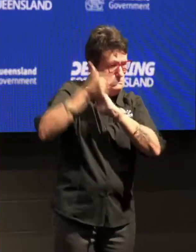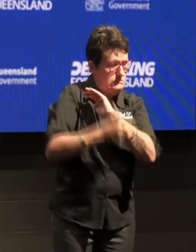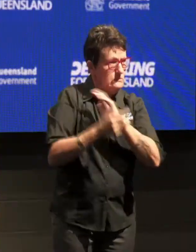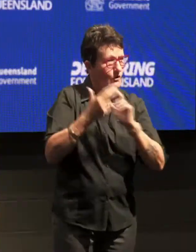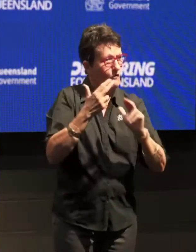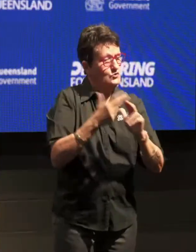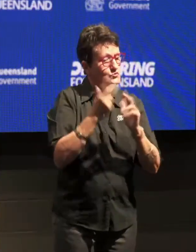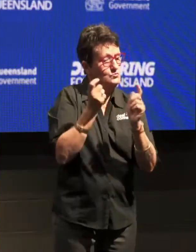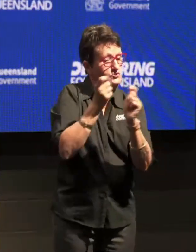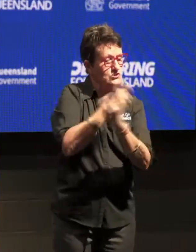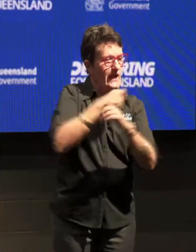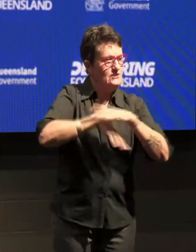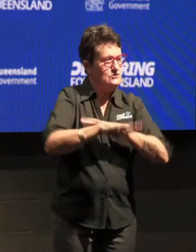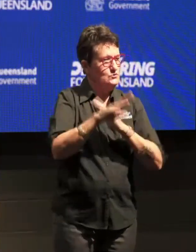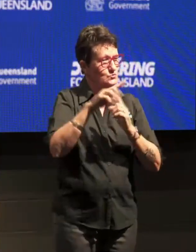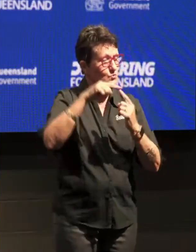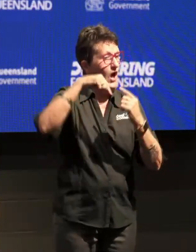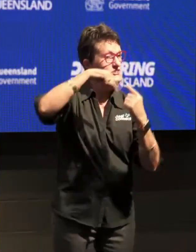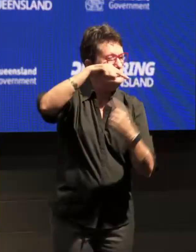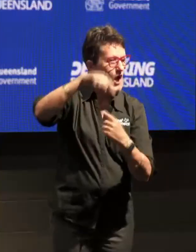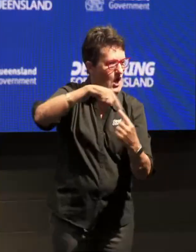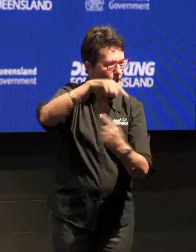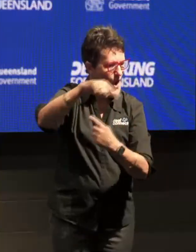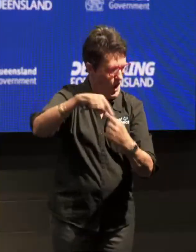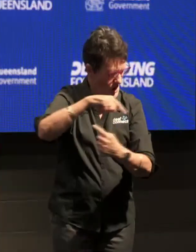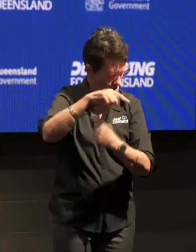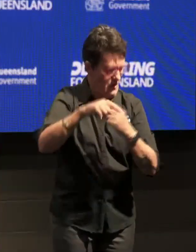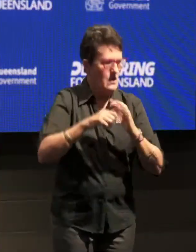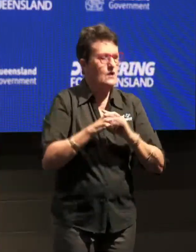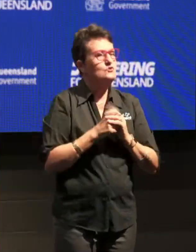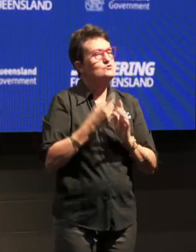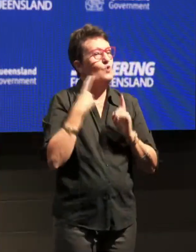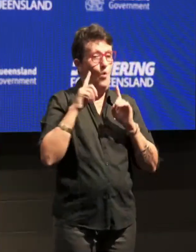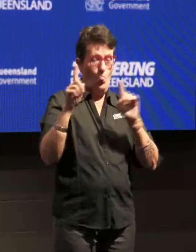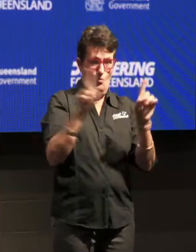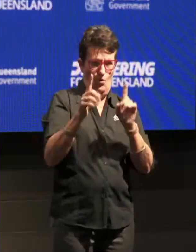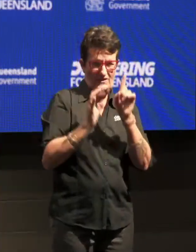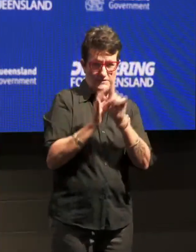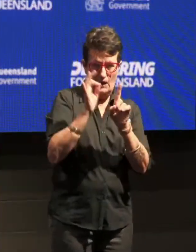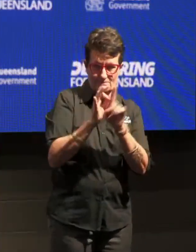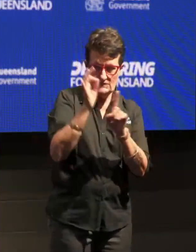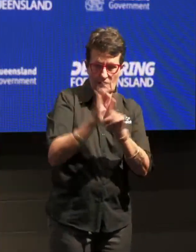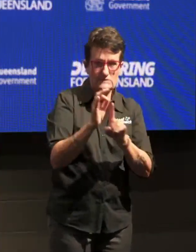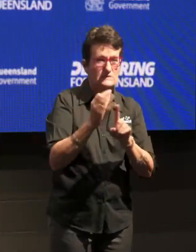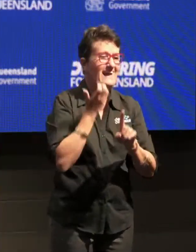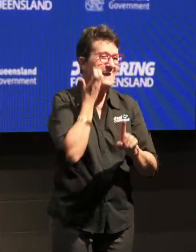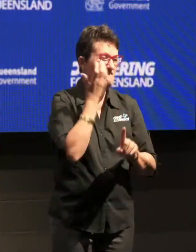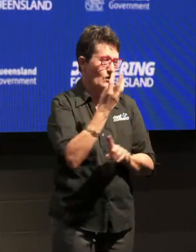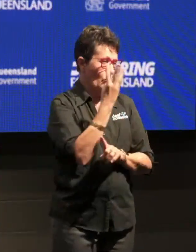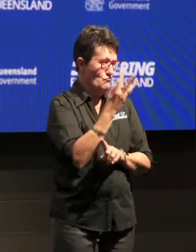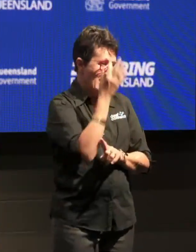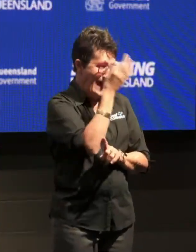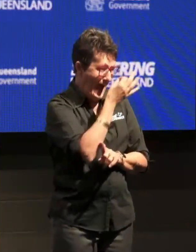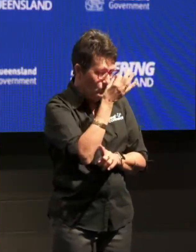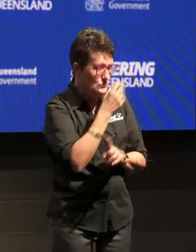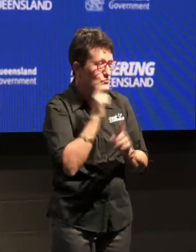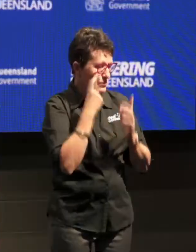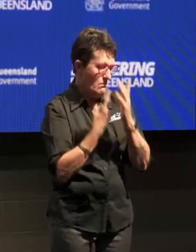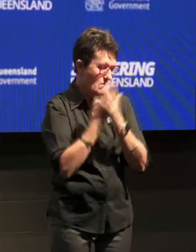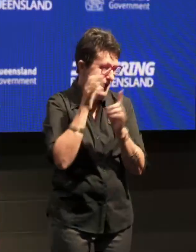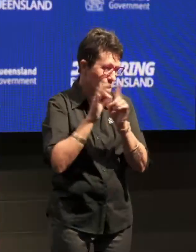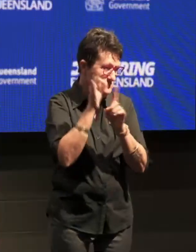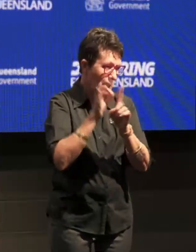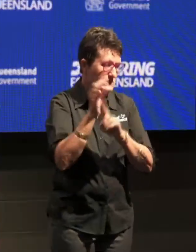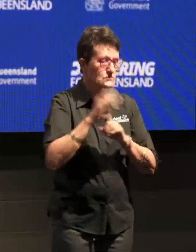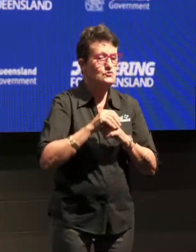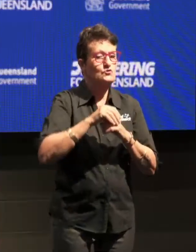so that will be the key risk tonight, and those warnings, the tropical cyclone warnings, will be updated every 3 hours from here on in. The